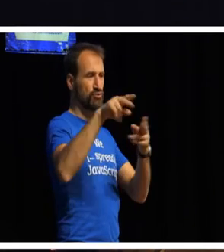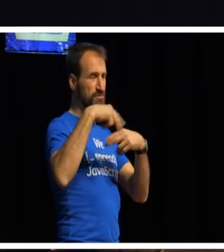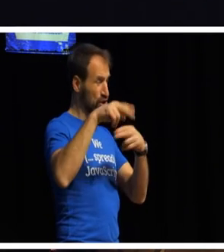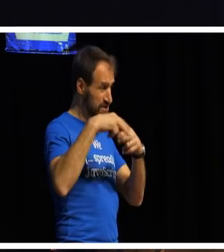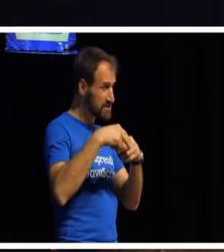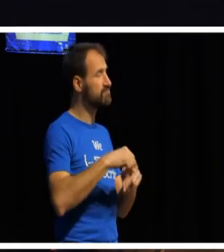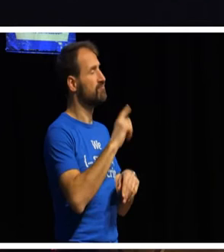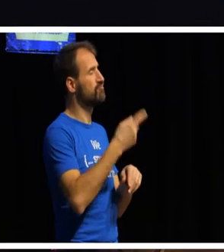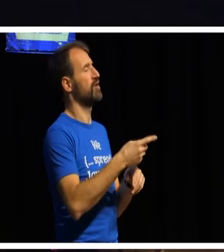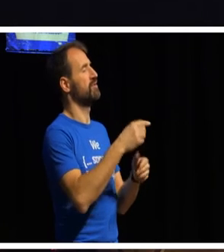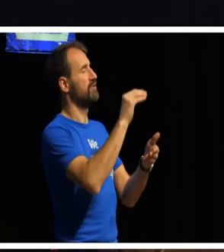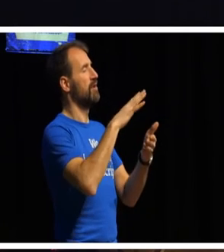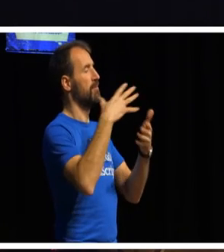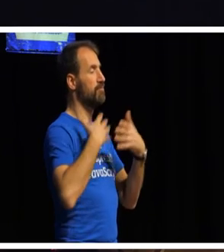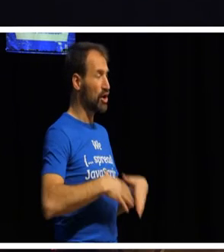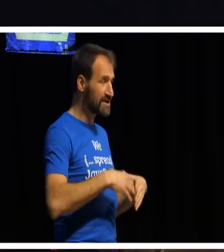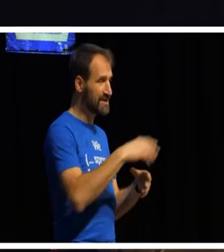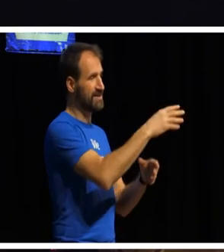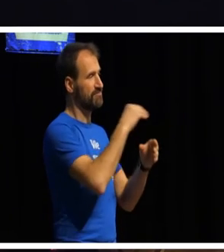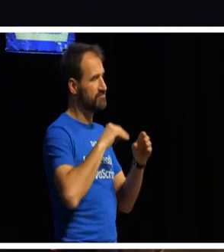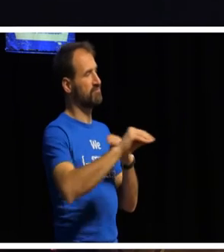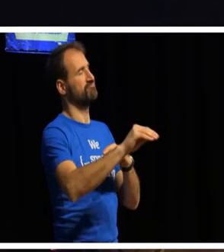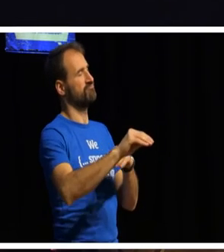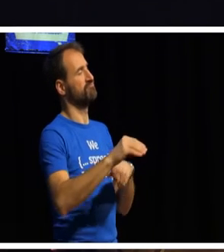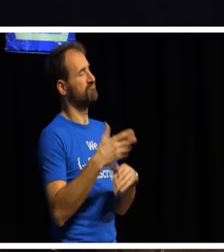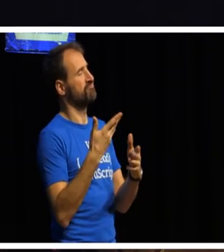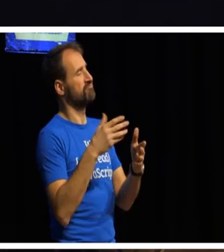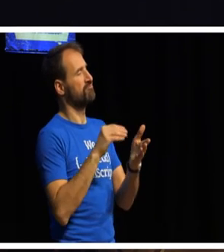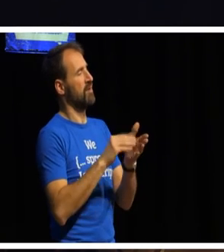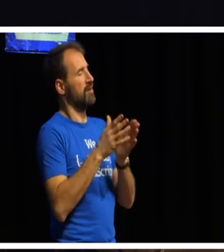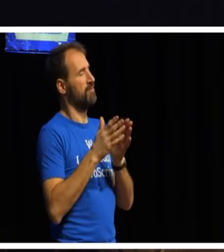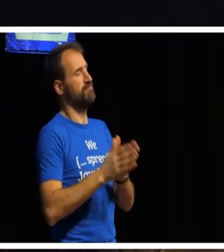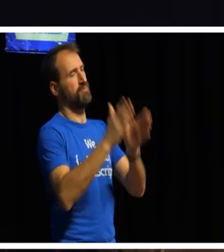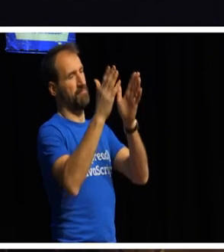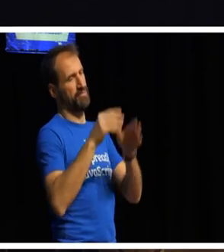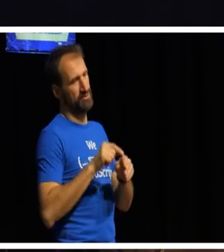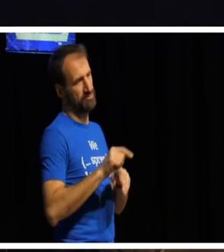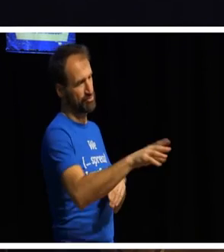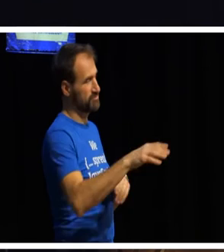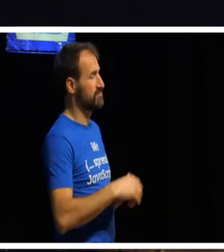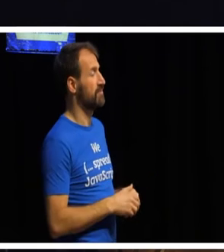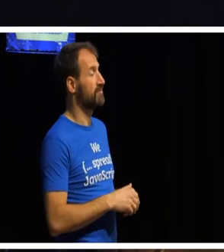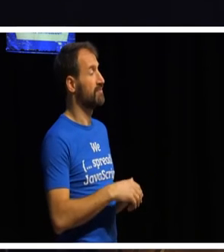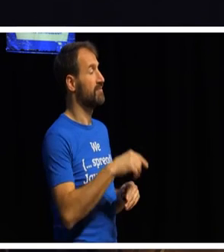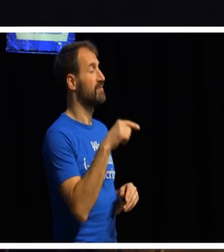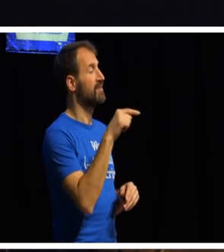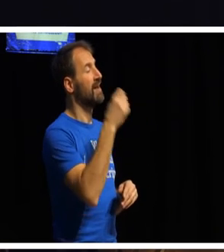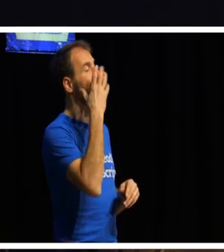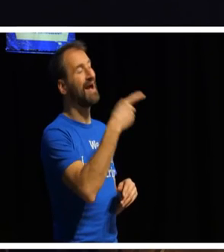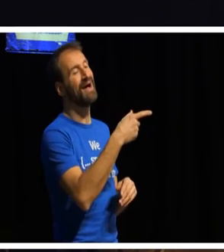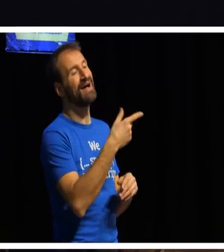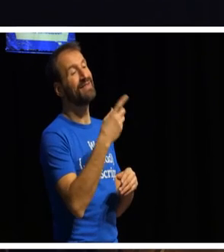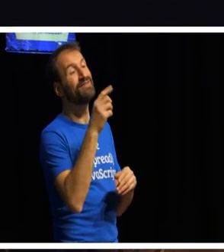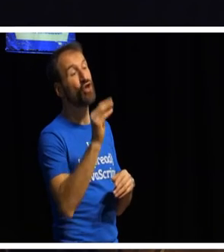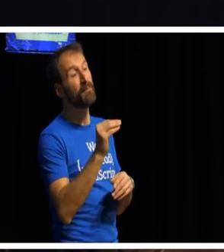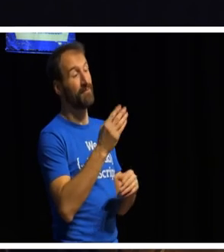the writable. And I pass prevent close here, which is just like, when you're done, don't close the stream. I'm not done yet. I've got more to do. And once we've done